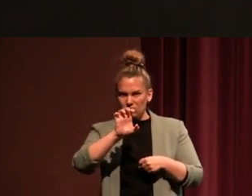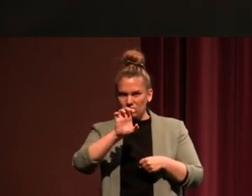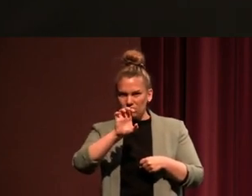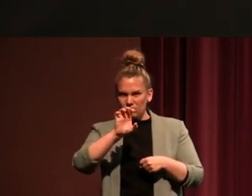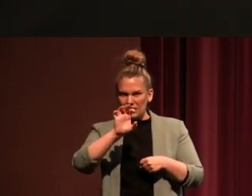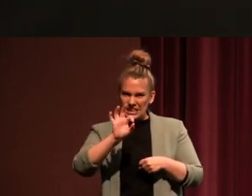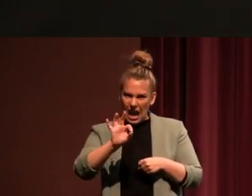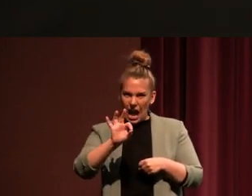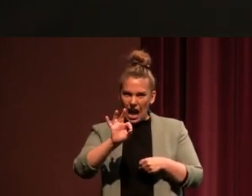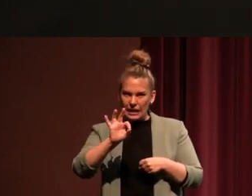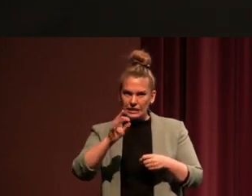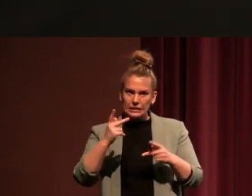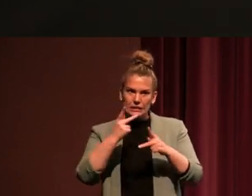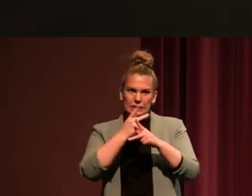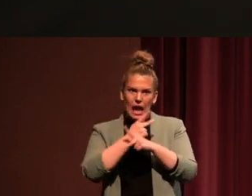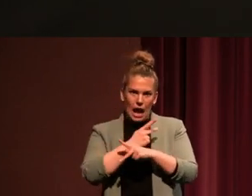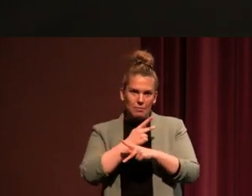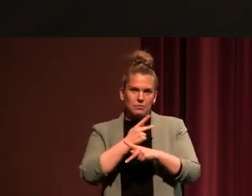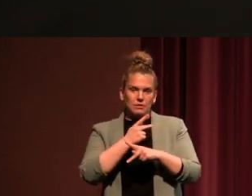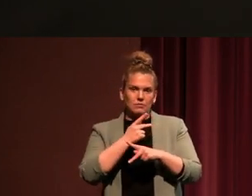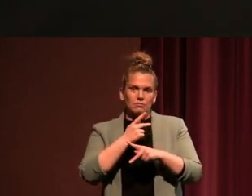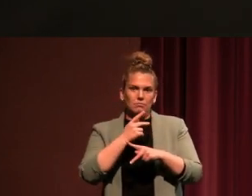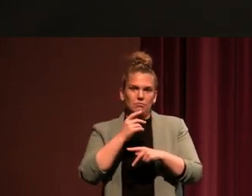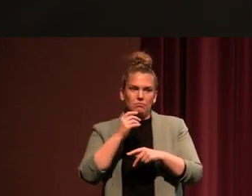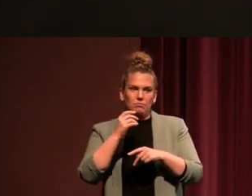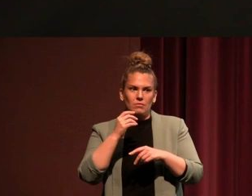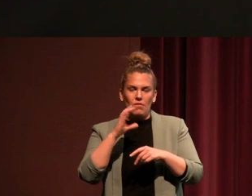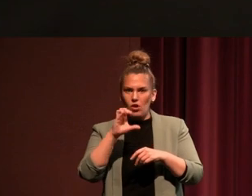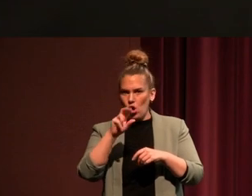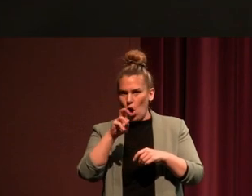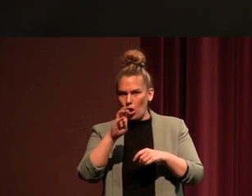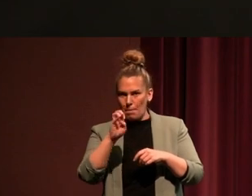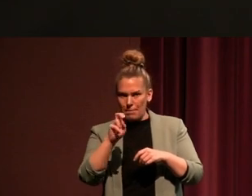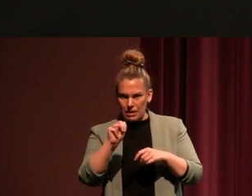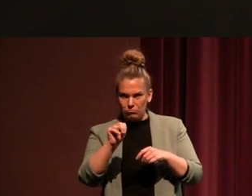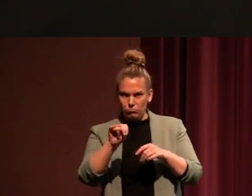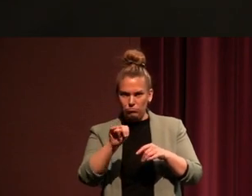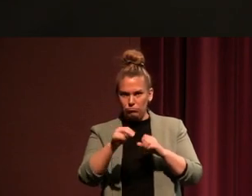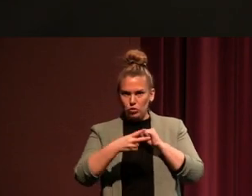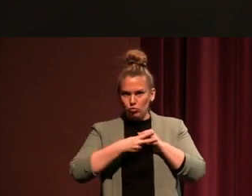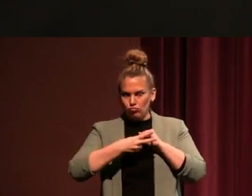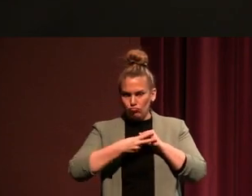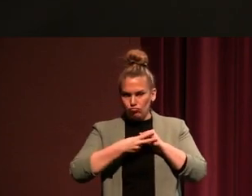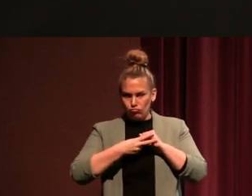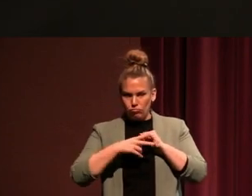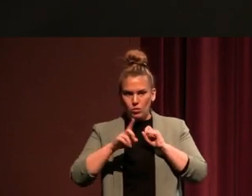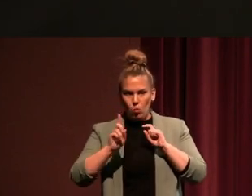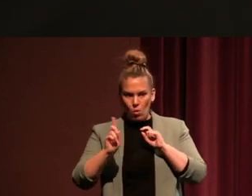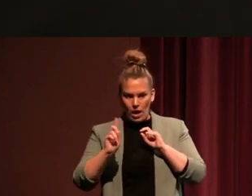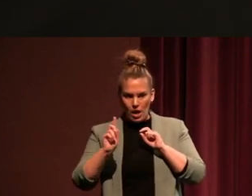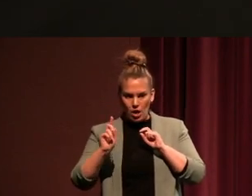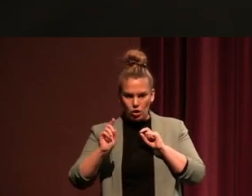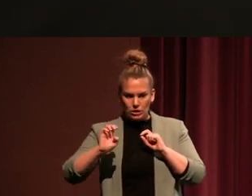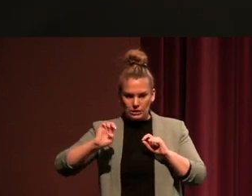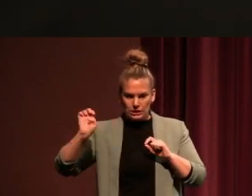of carbon per acre. Versus in western Oregon, our upper maximum carbon storage is